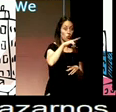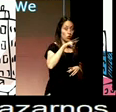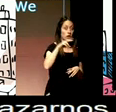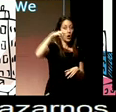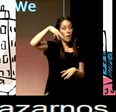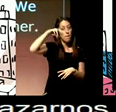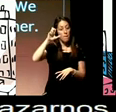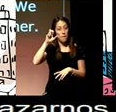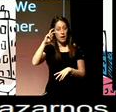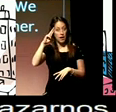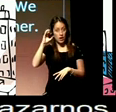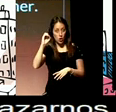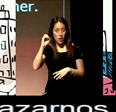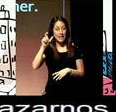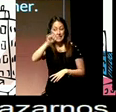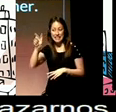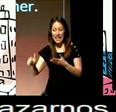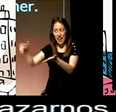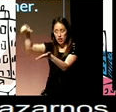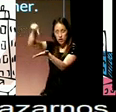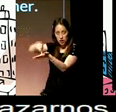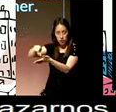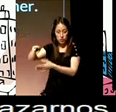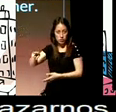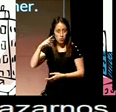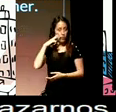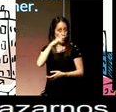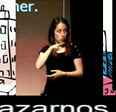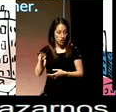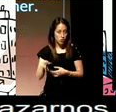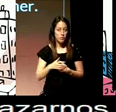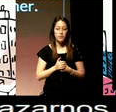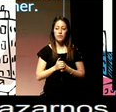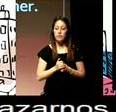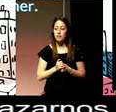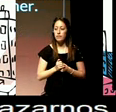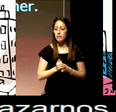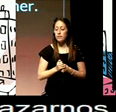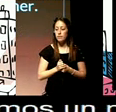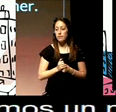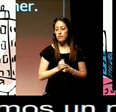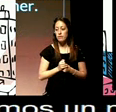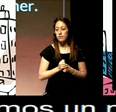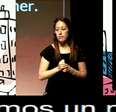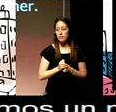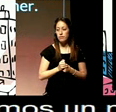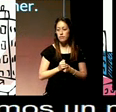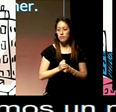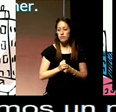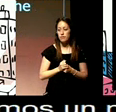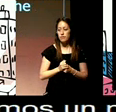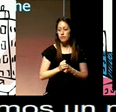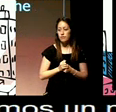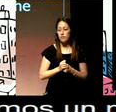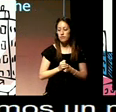Italy, is on one side of the pentagonal Mole Van Vitelliana. This